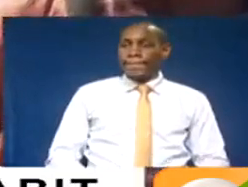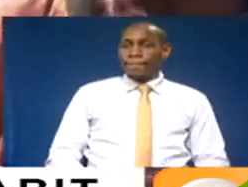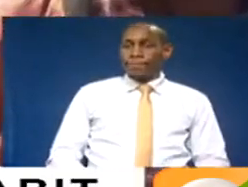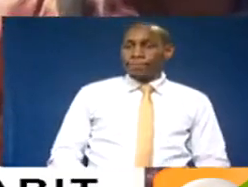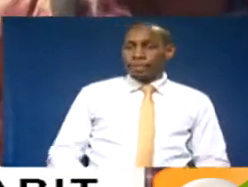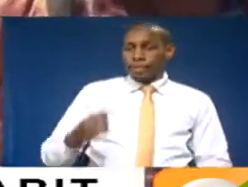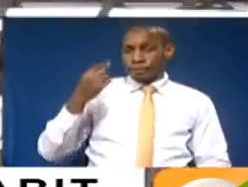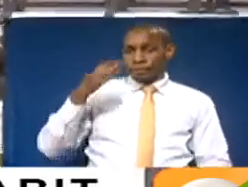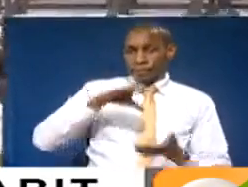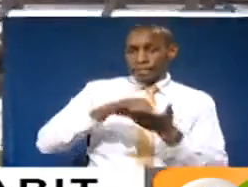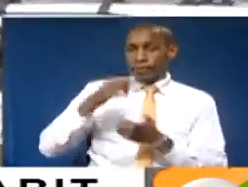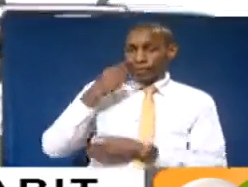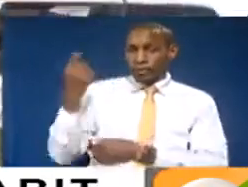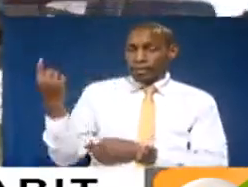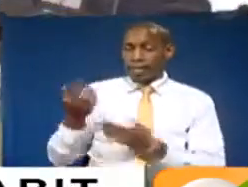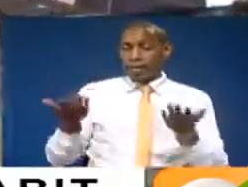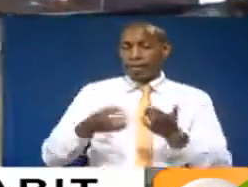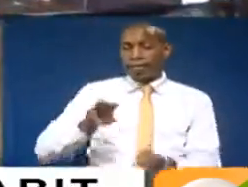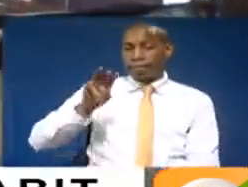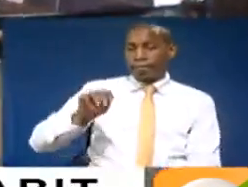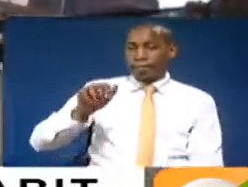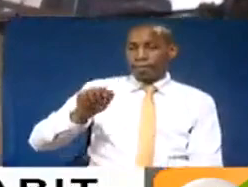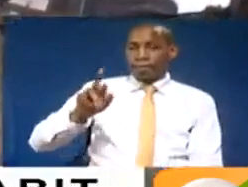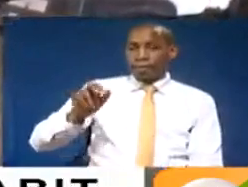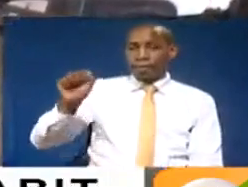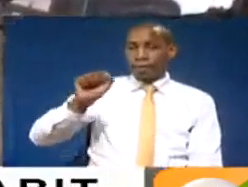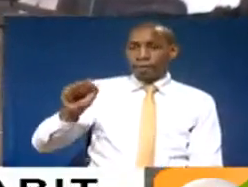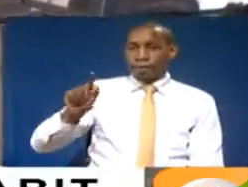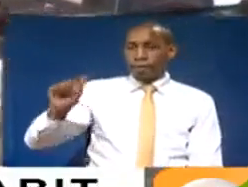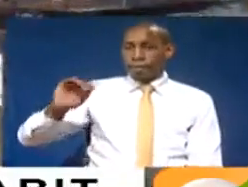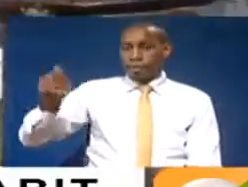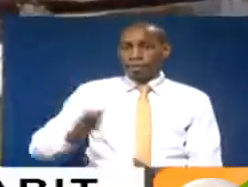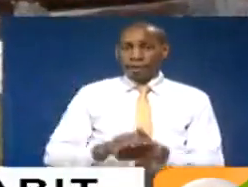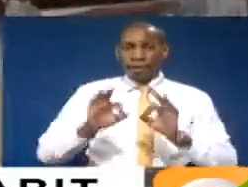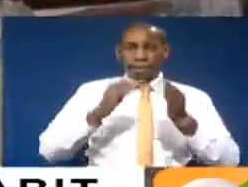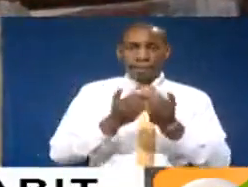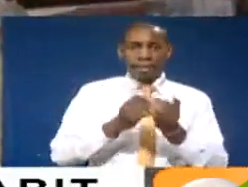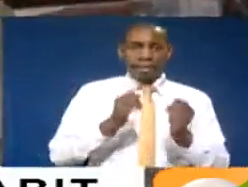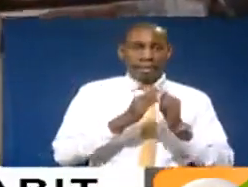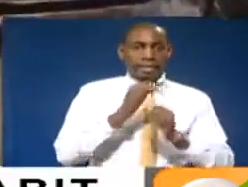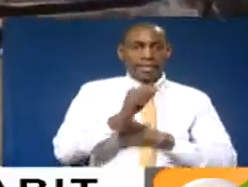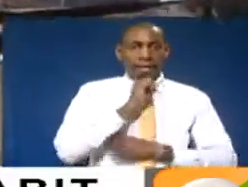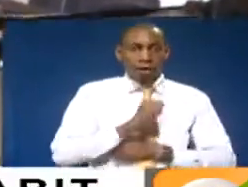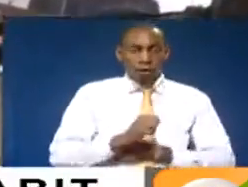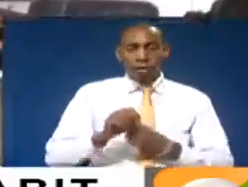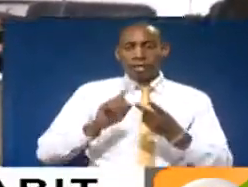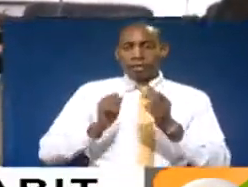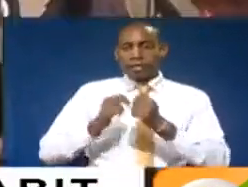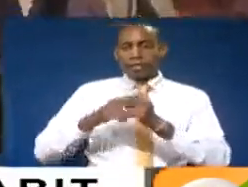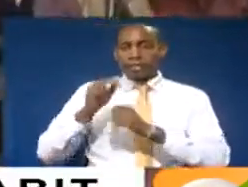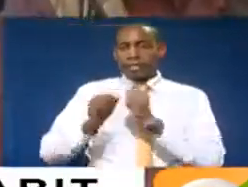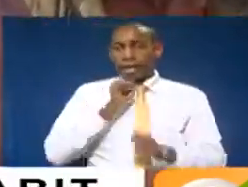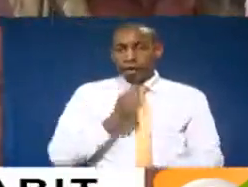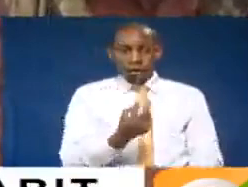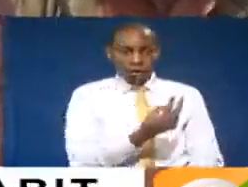This is the situation in Turbi, Marsabit County. Families of 13-year-old Ibrae Forole and 17-year-old Ali